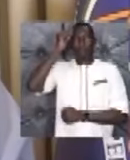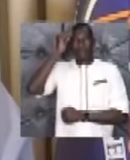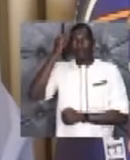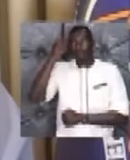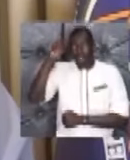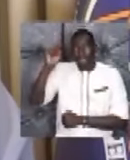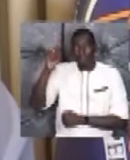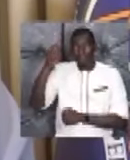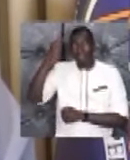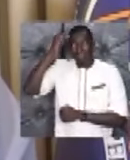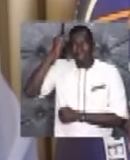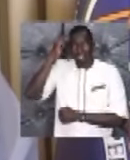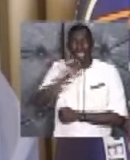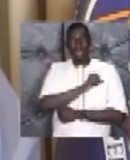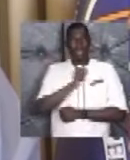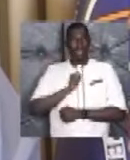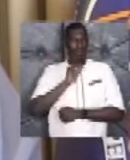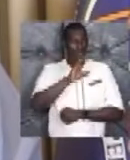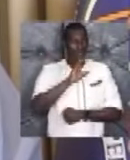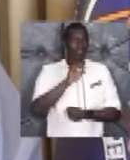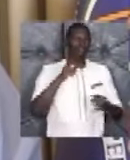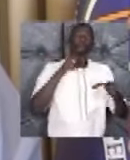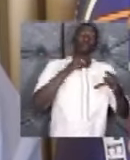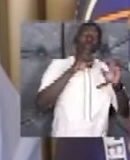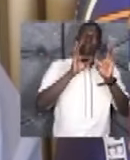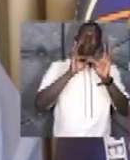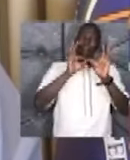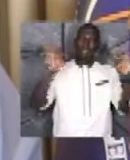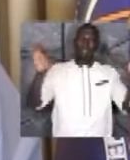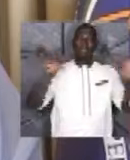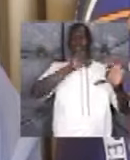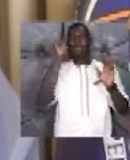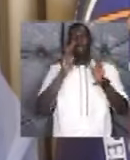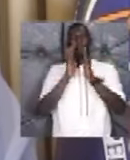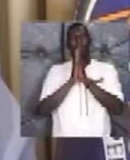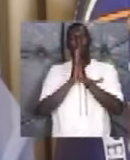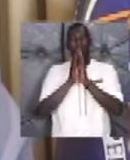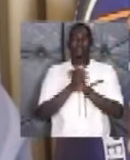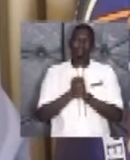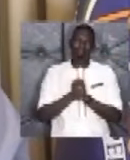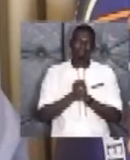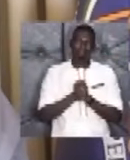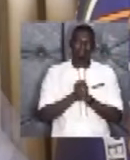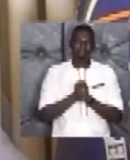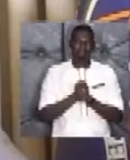wisdom, and our nation to peace and blessings.